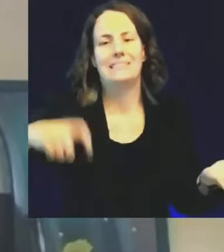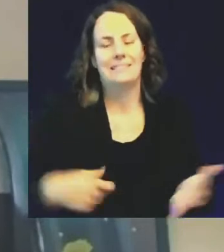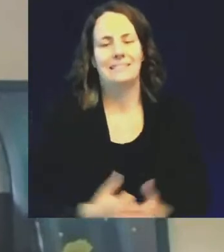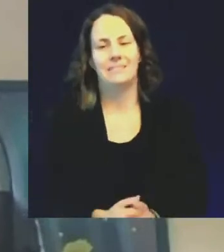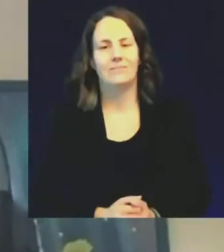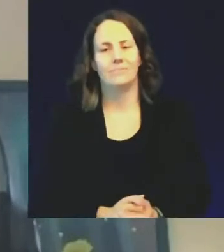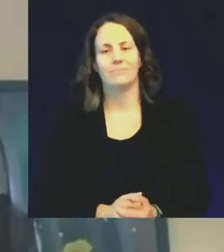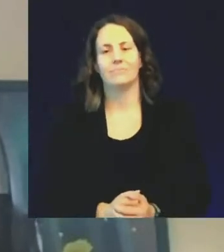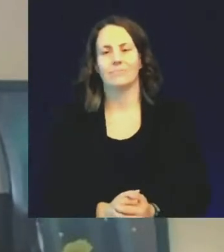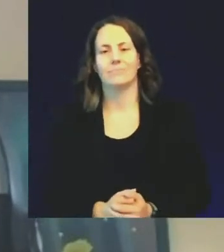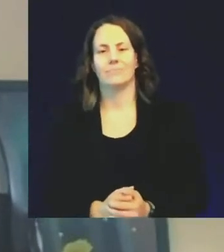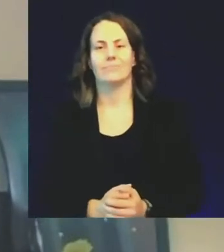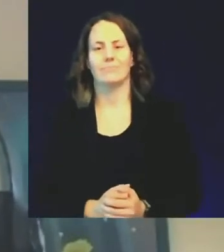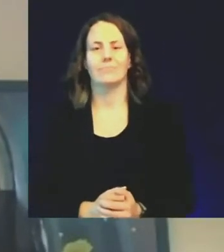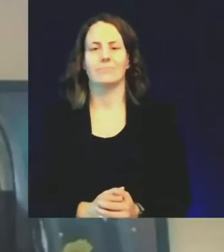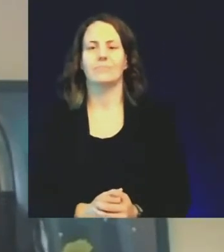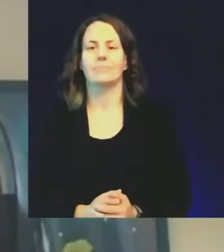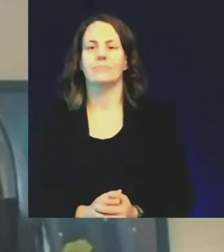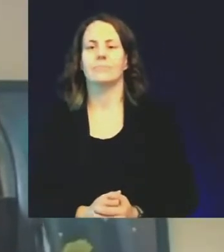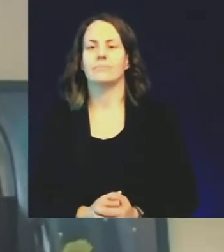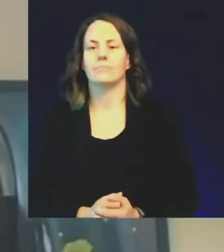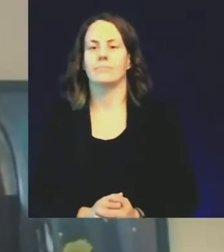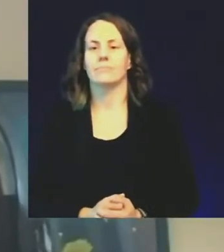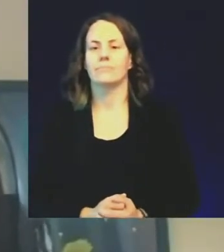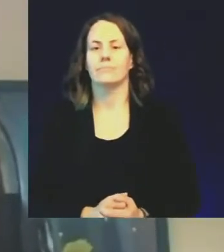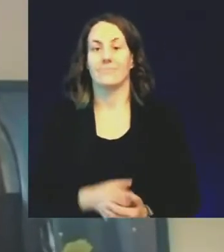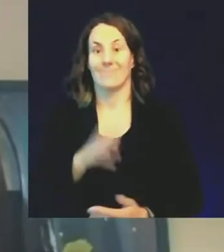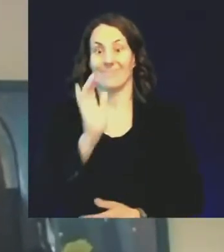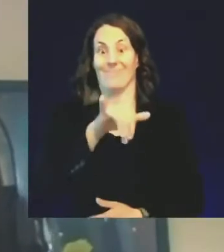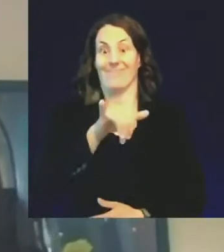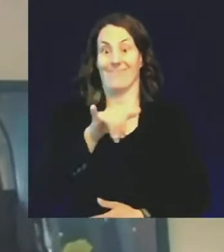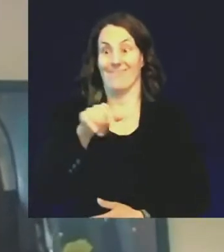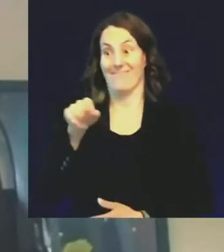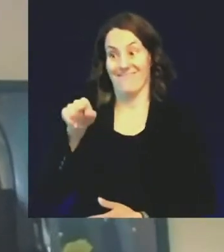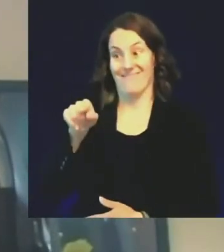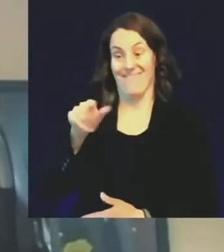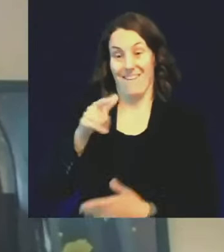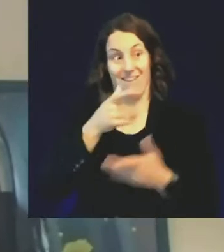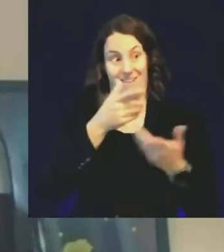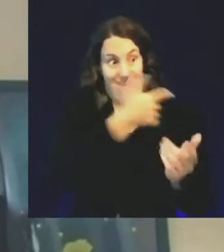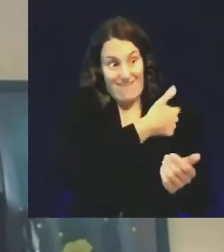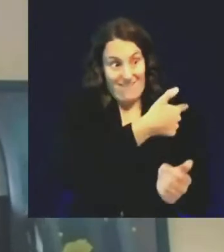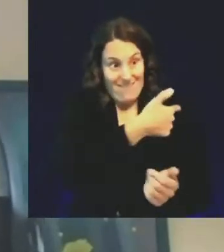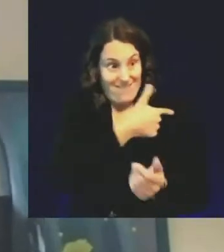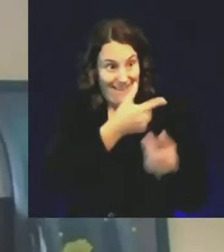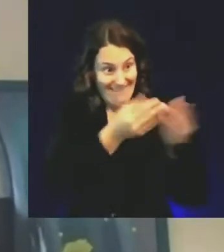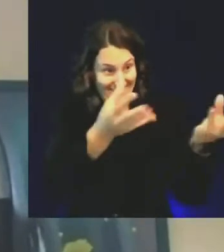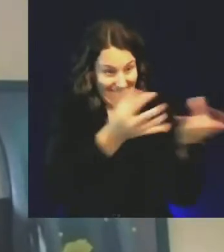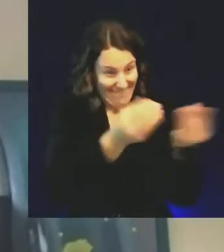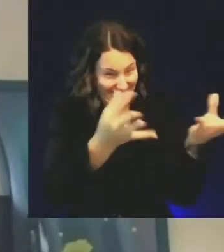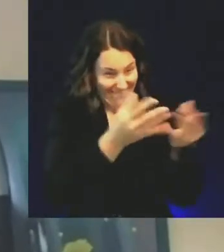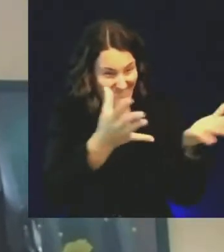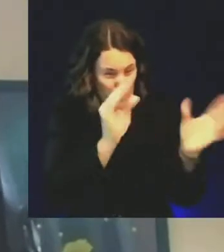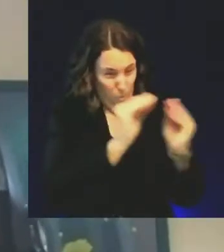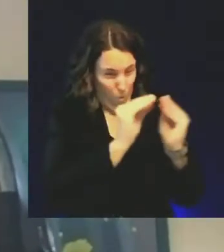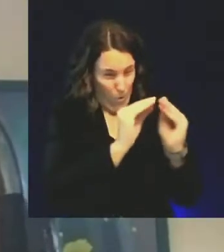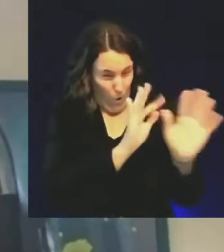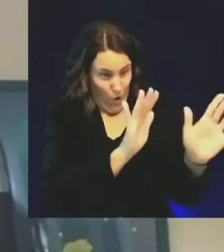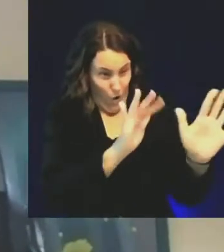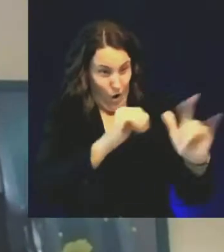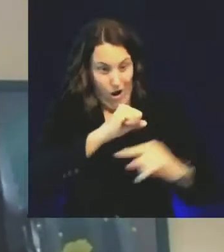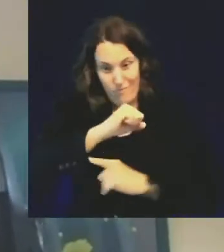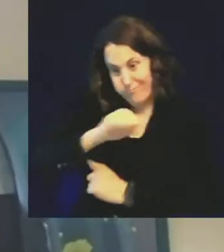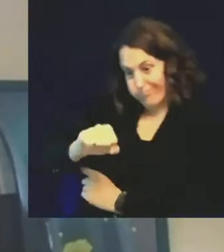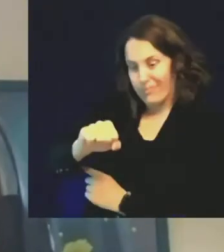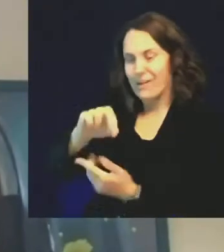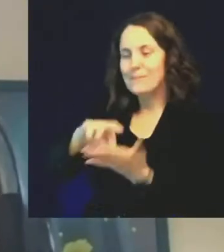protected so that we can continue to reduce that rate of disease and reduce that risk of variants. Dr. Westergaard, what